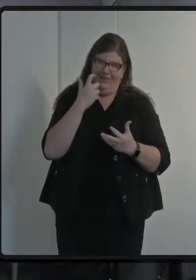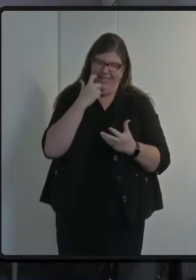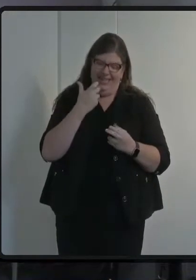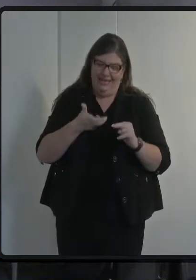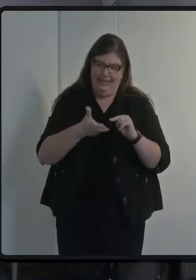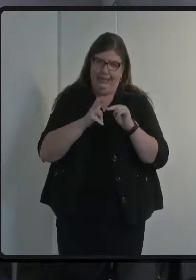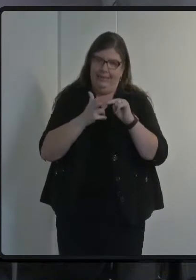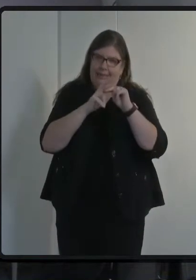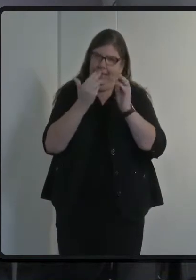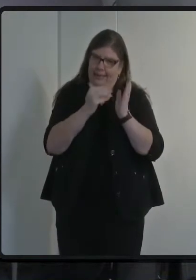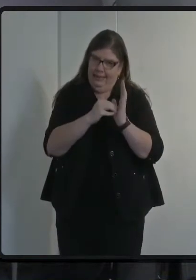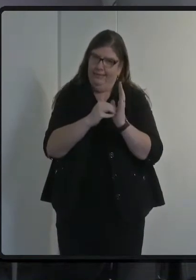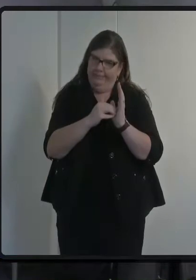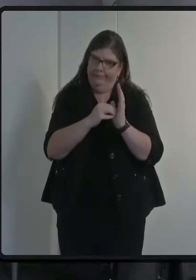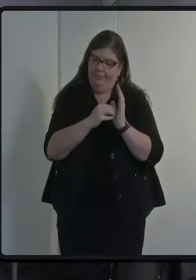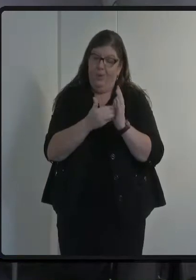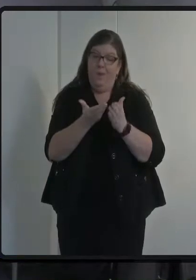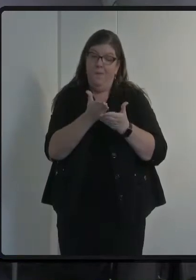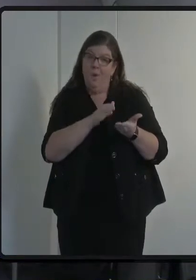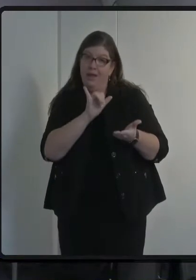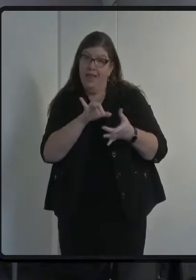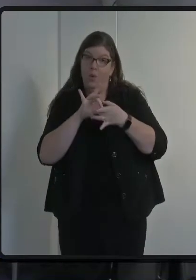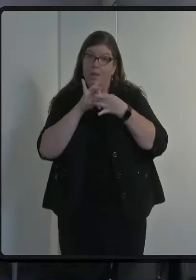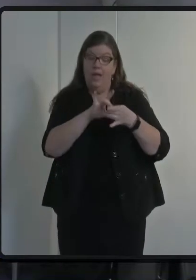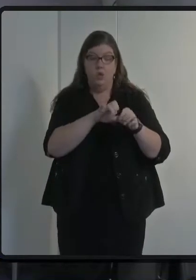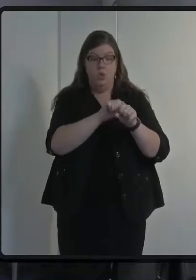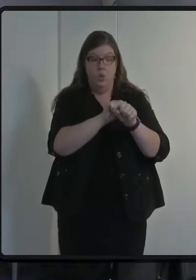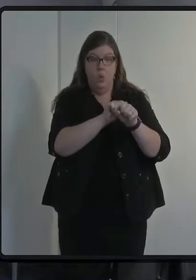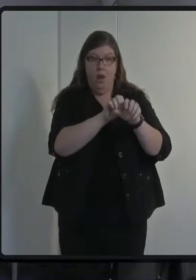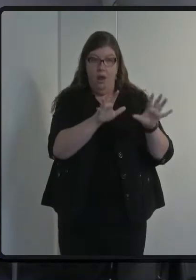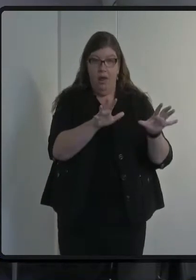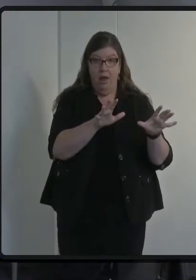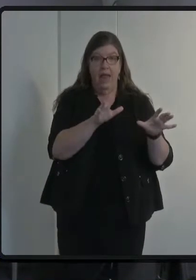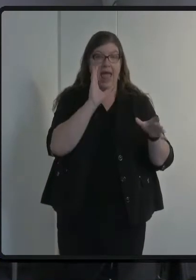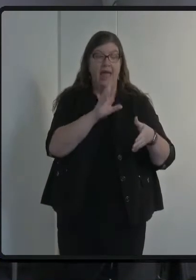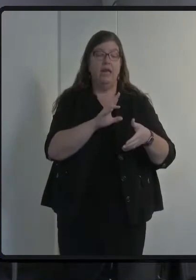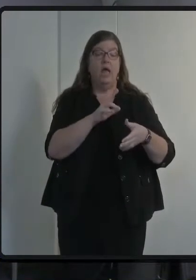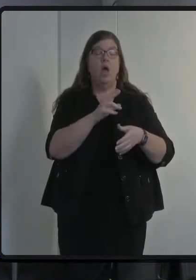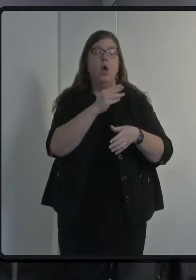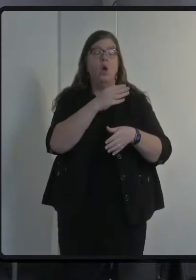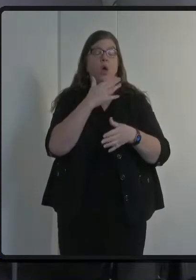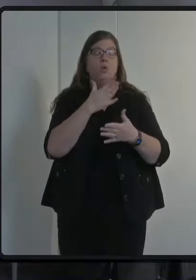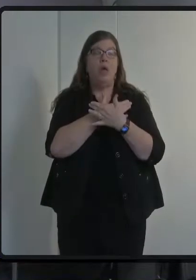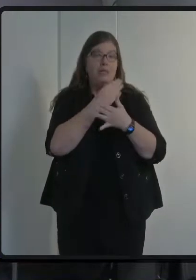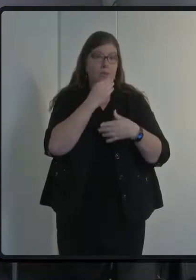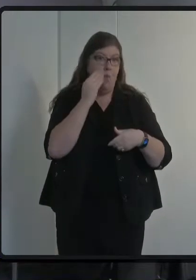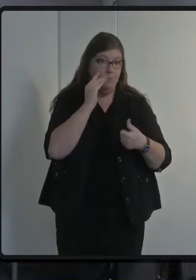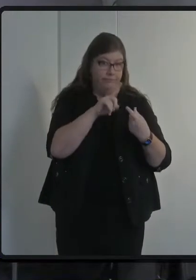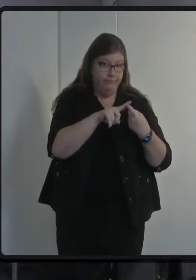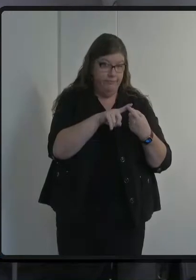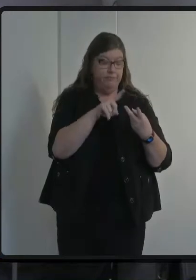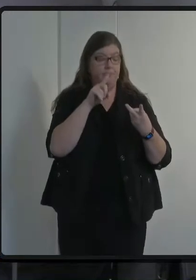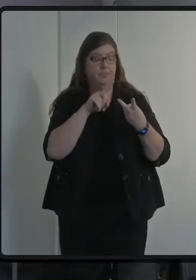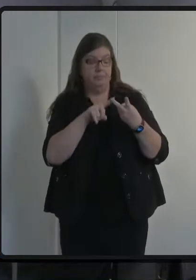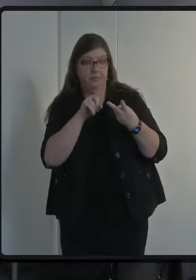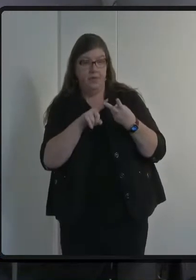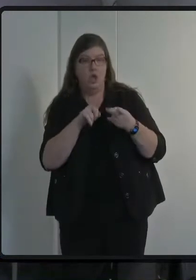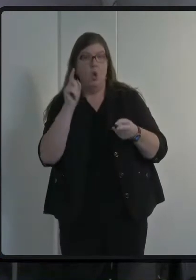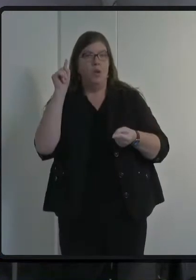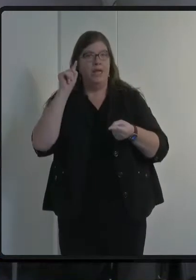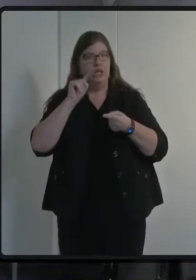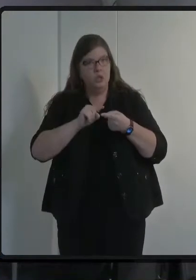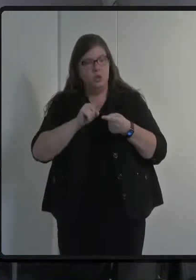uptick that was in part related to an outbreak at a skilled nursing facility and in part due to reduced